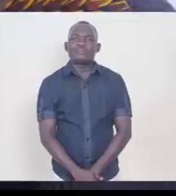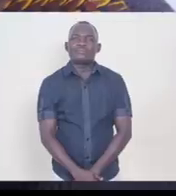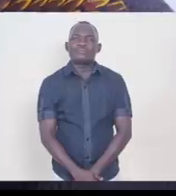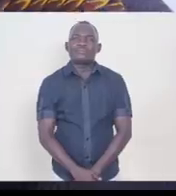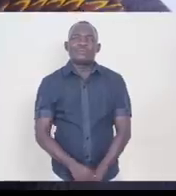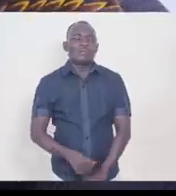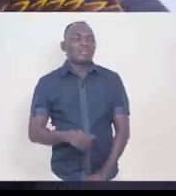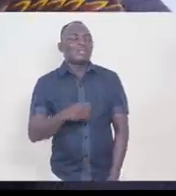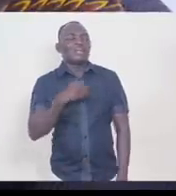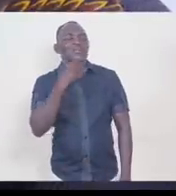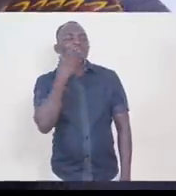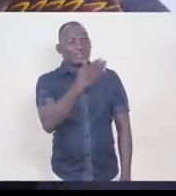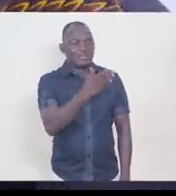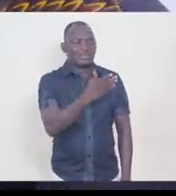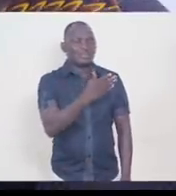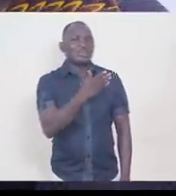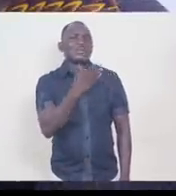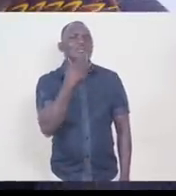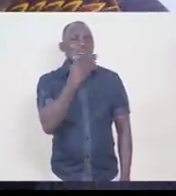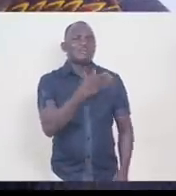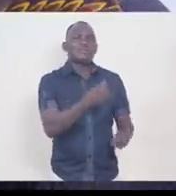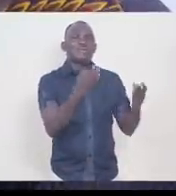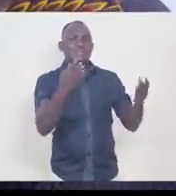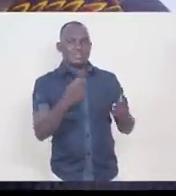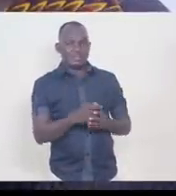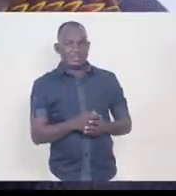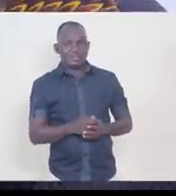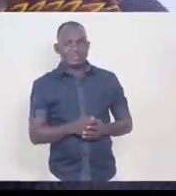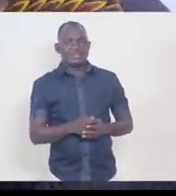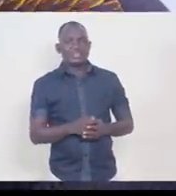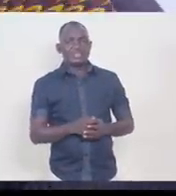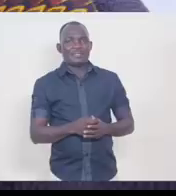dear. Thank you so much, Sissy. Miss Coco.